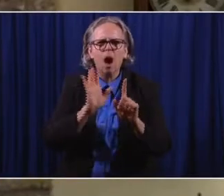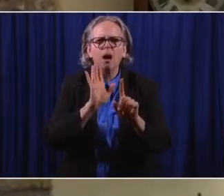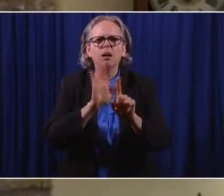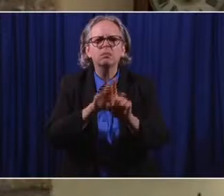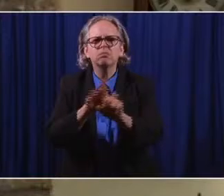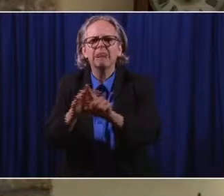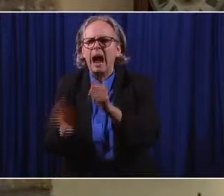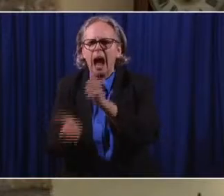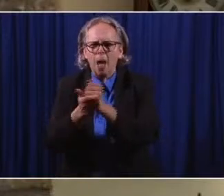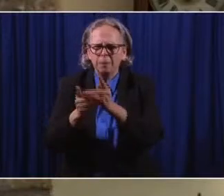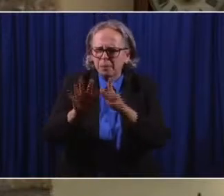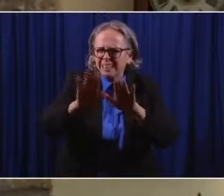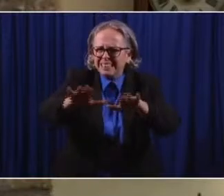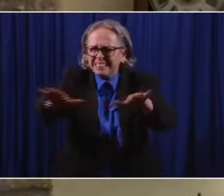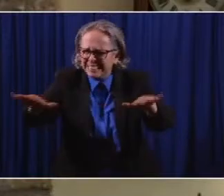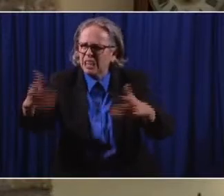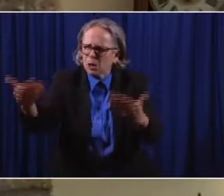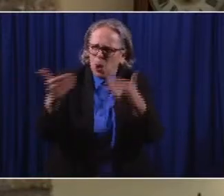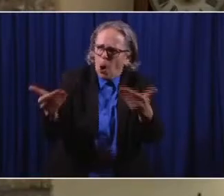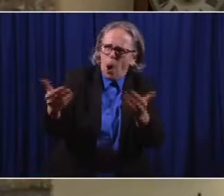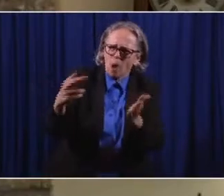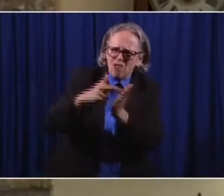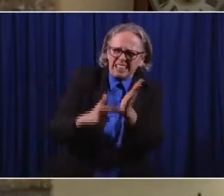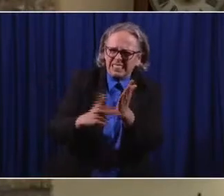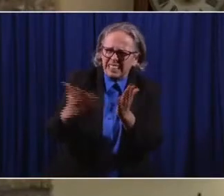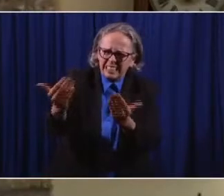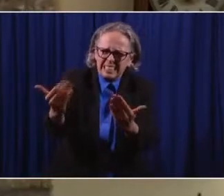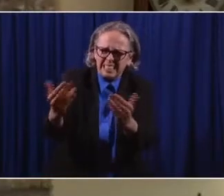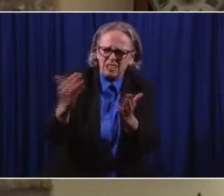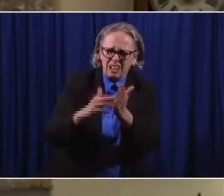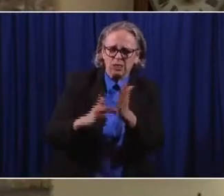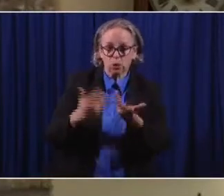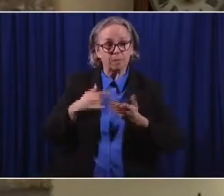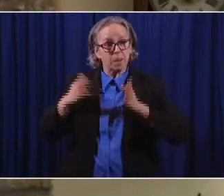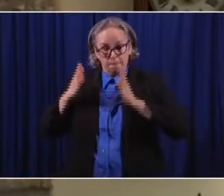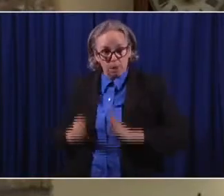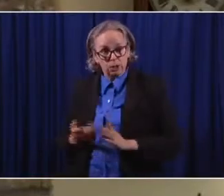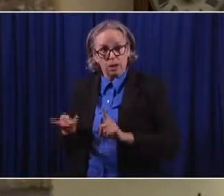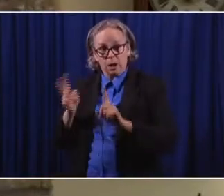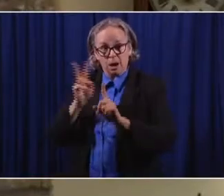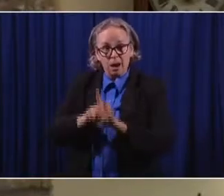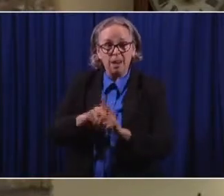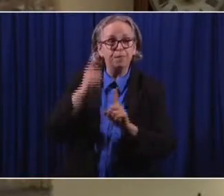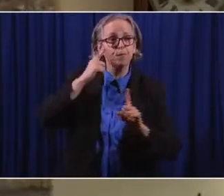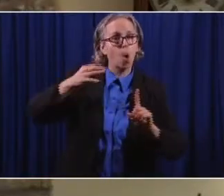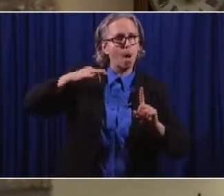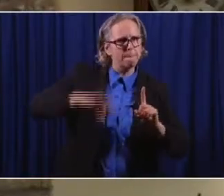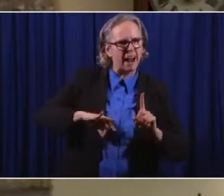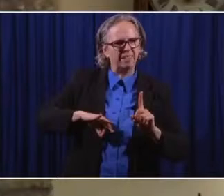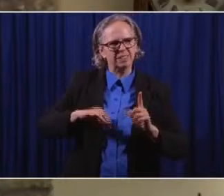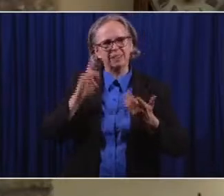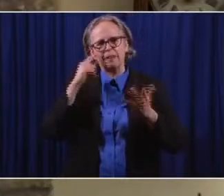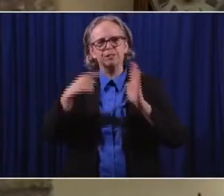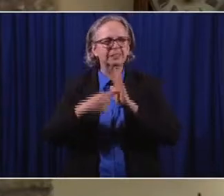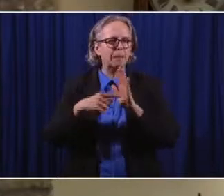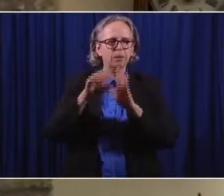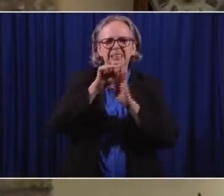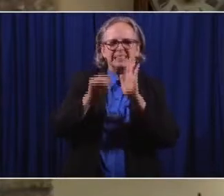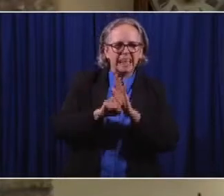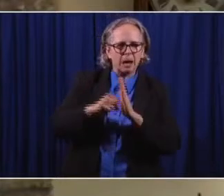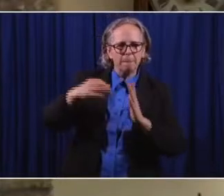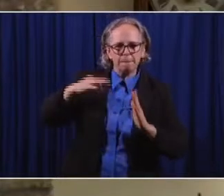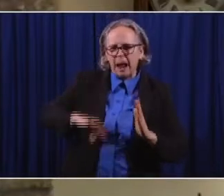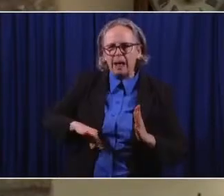as people are applying for benefits or dealing with the state government in regard to benefits that they're getting, it gives them an opportunity.